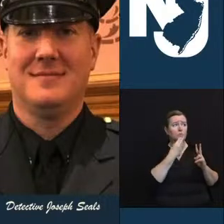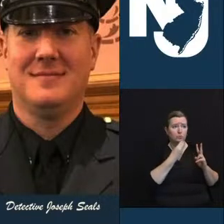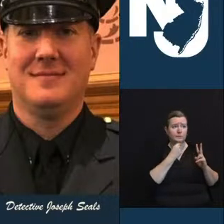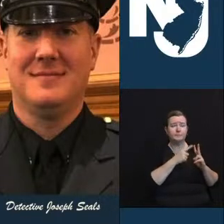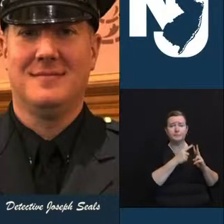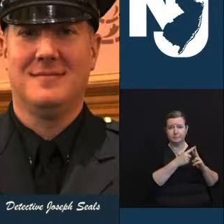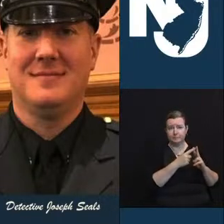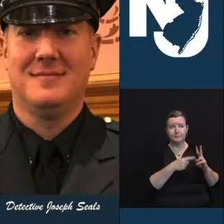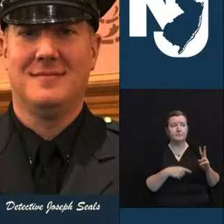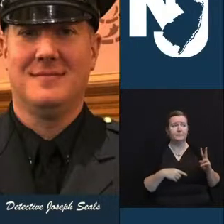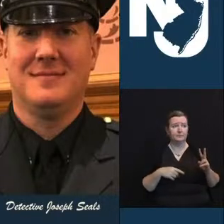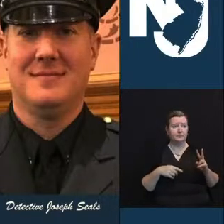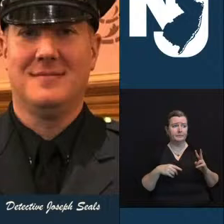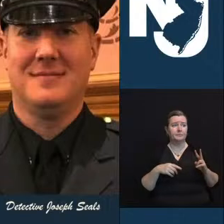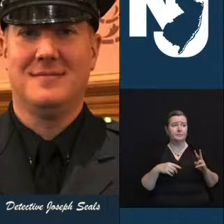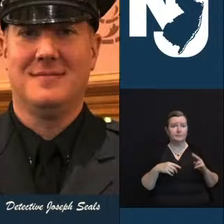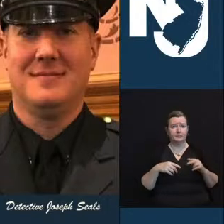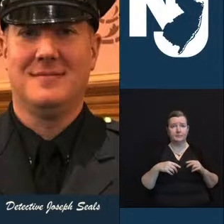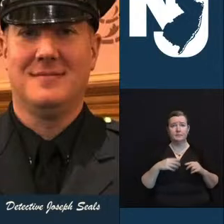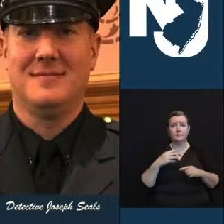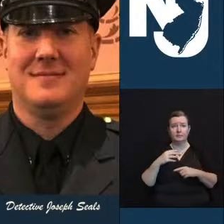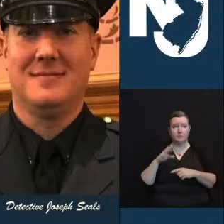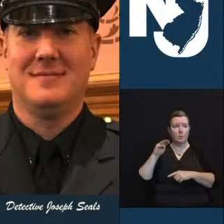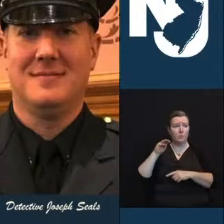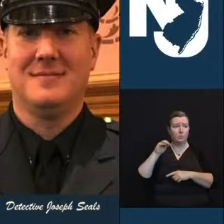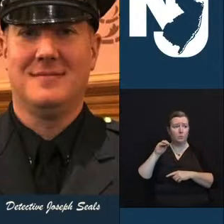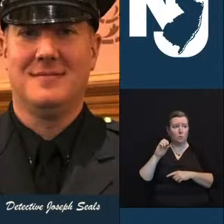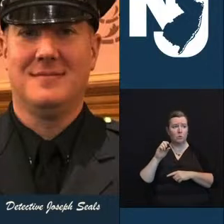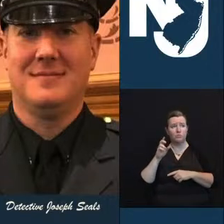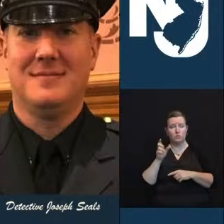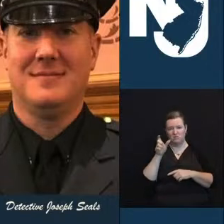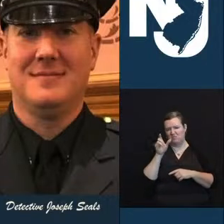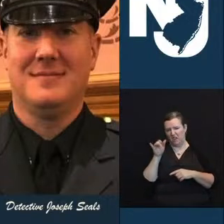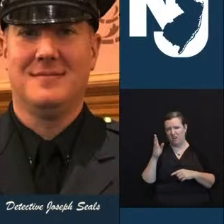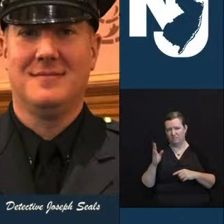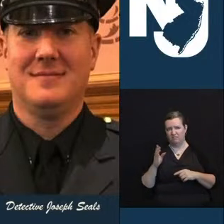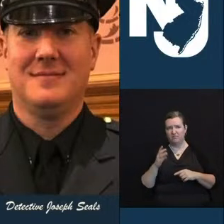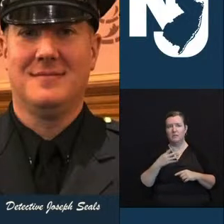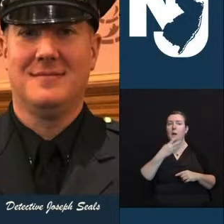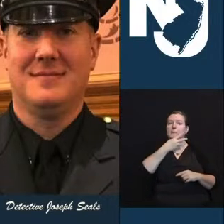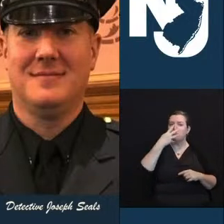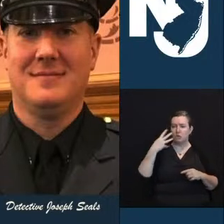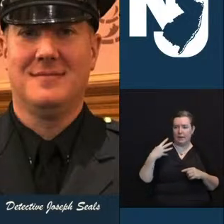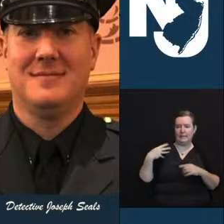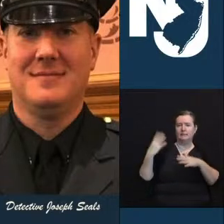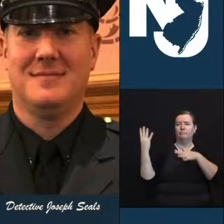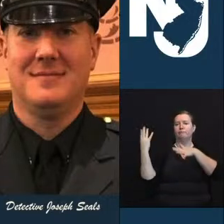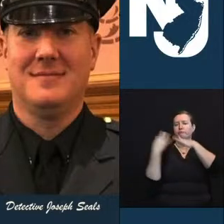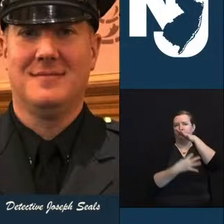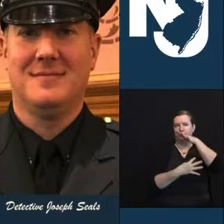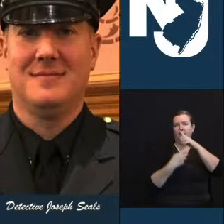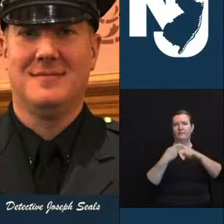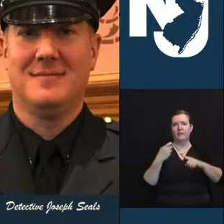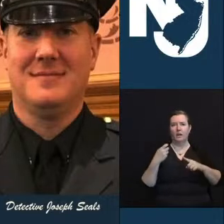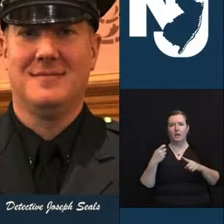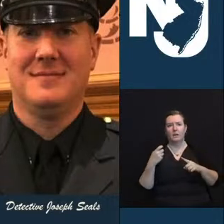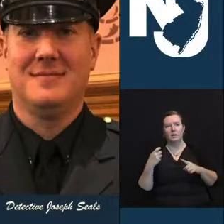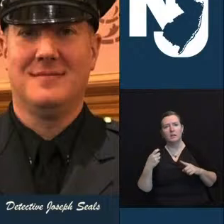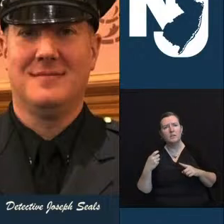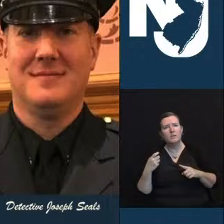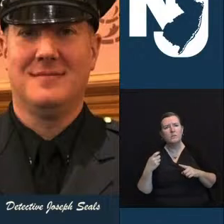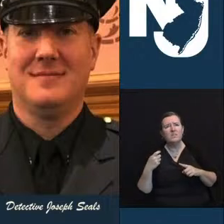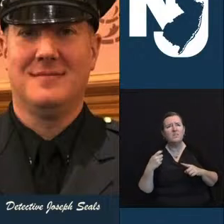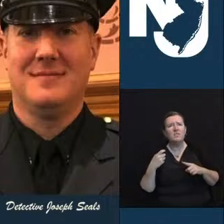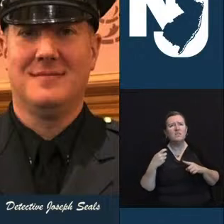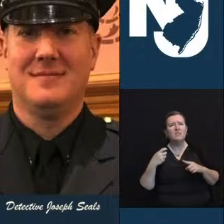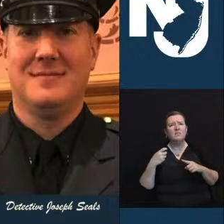Deutsch. Another on the left was a Latino immigrant, Douglas Miguel Rodriguez, working to provide, by the way, for